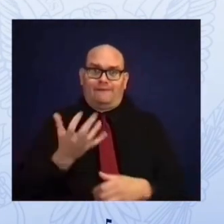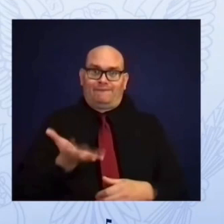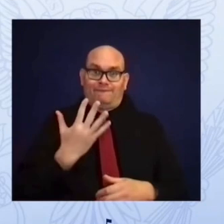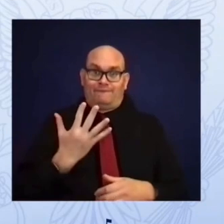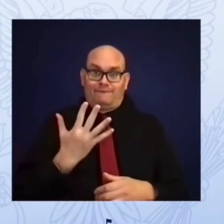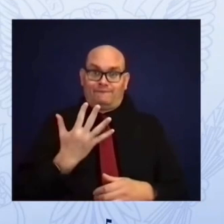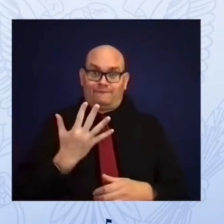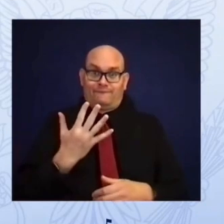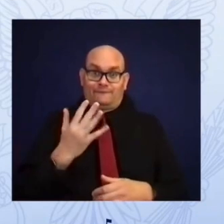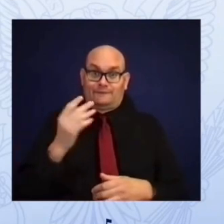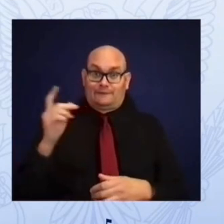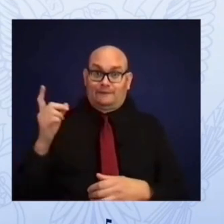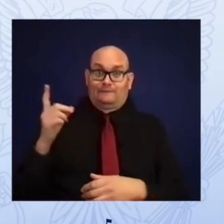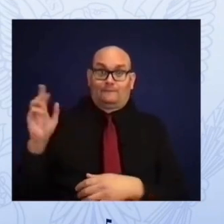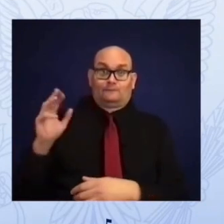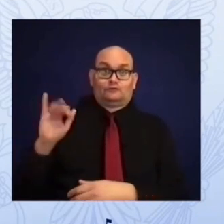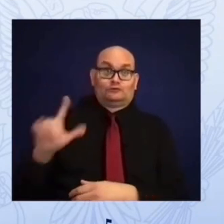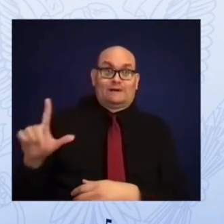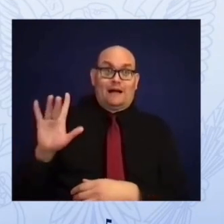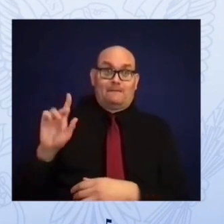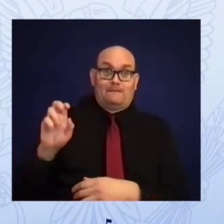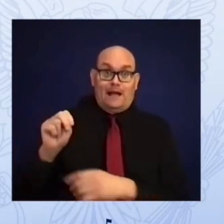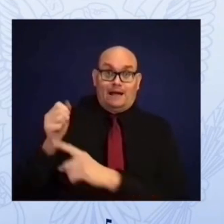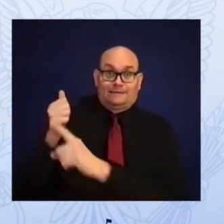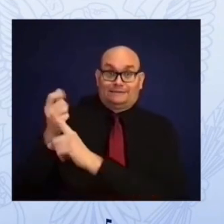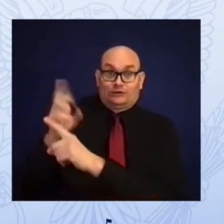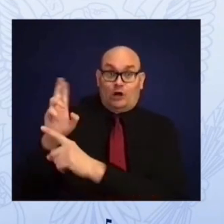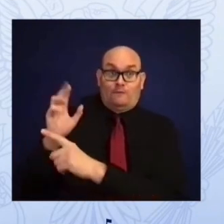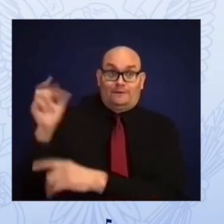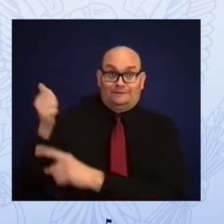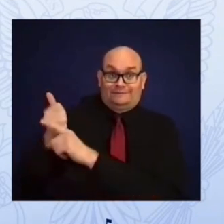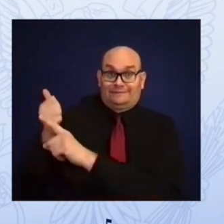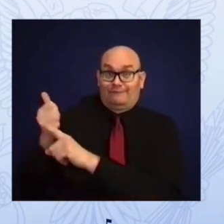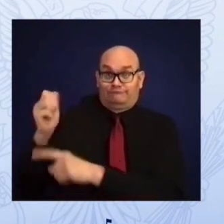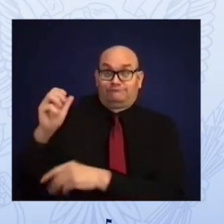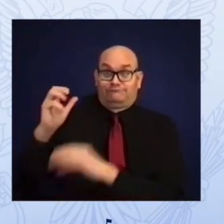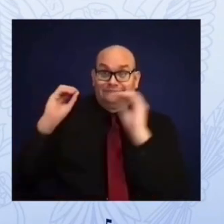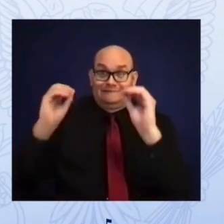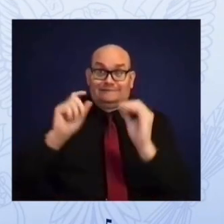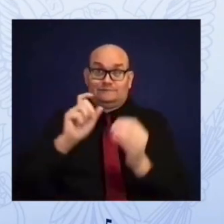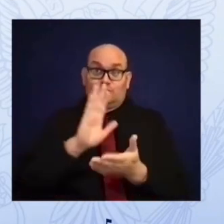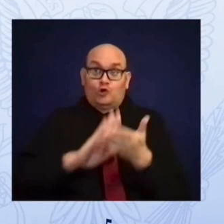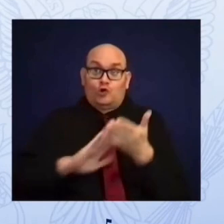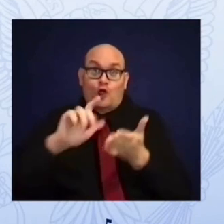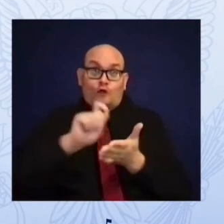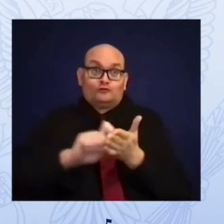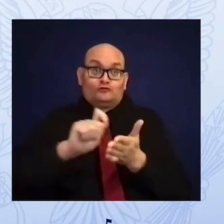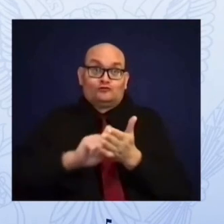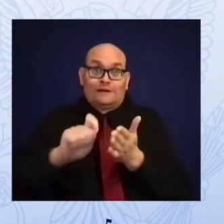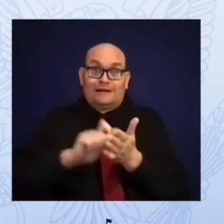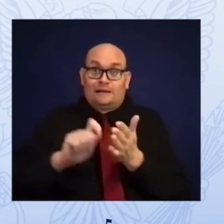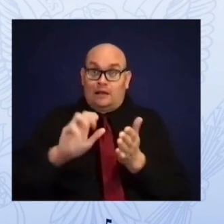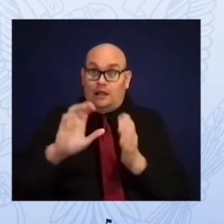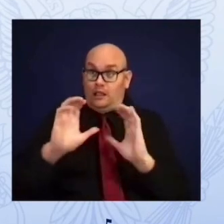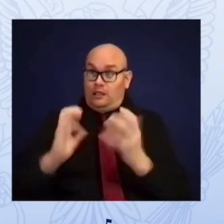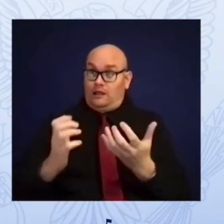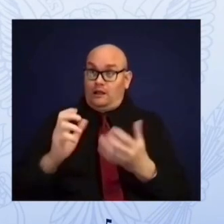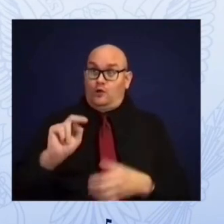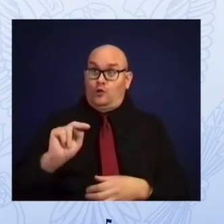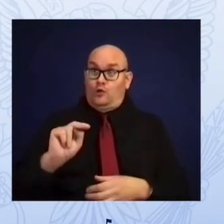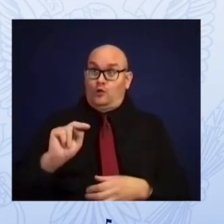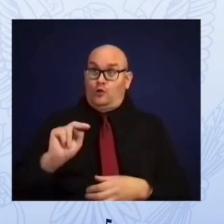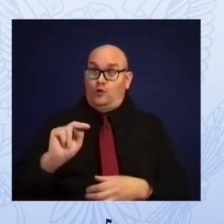writing class in Northern Virginia. As I remember, she found the way to success in getting her proteges to higher levels of